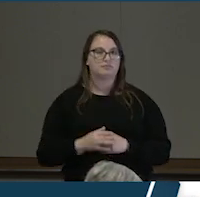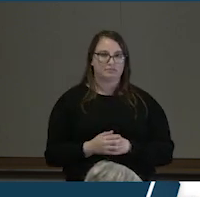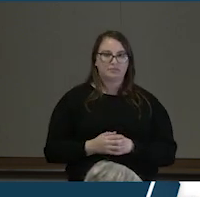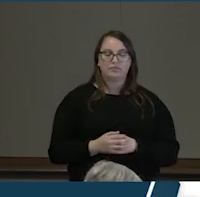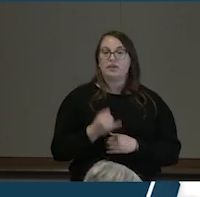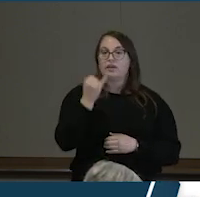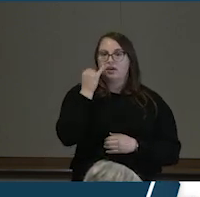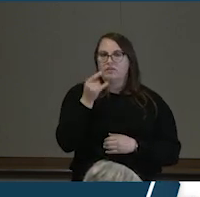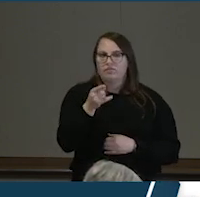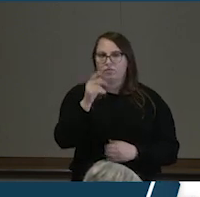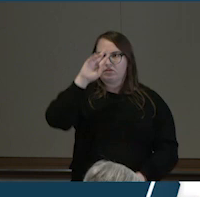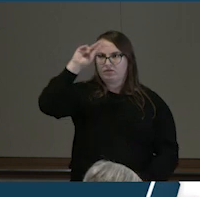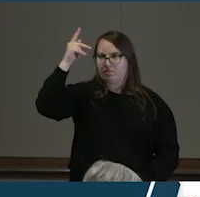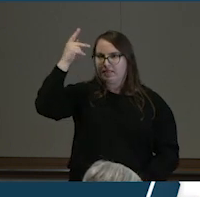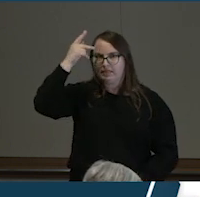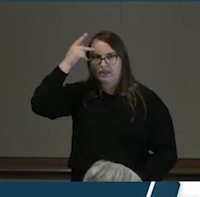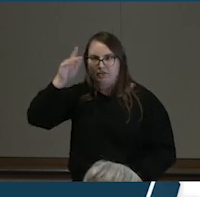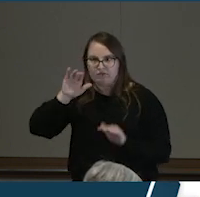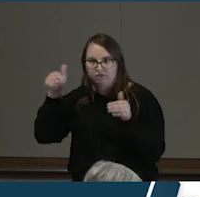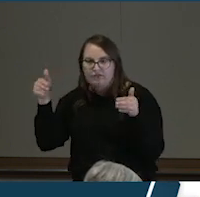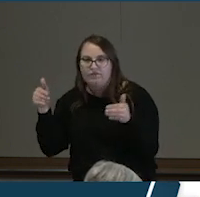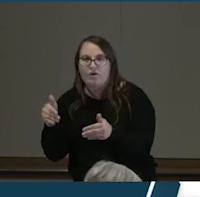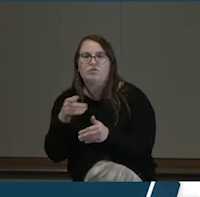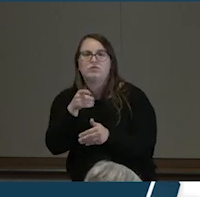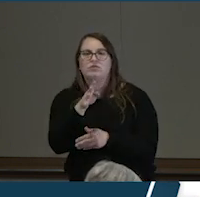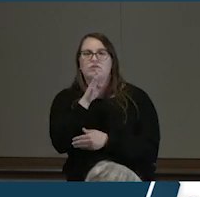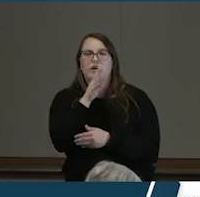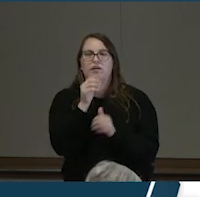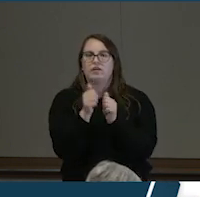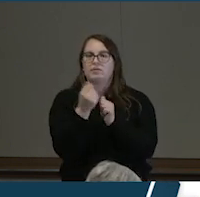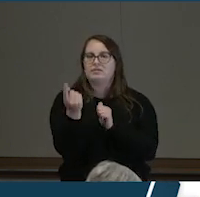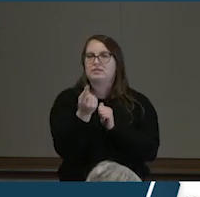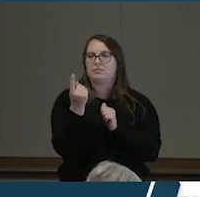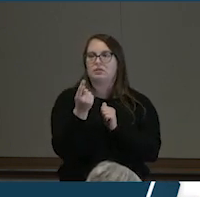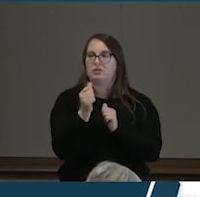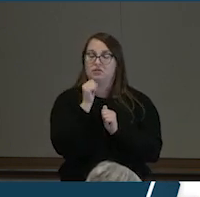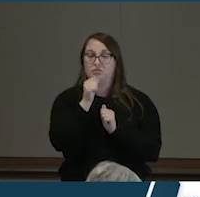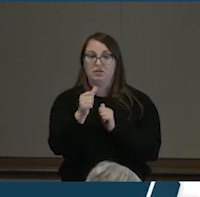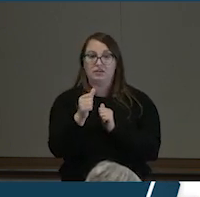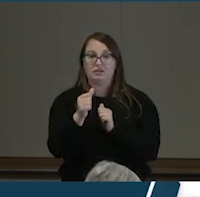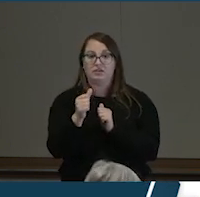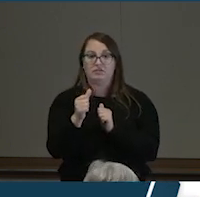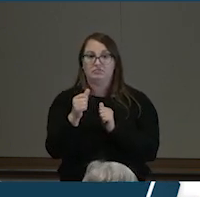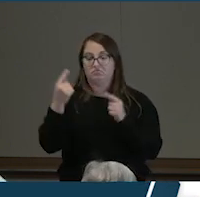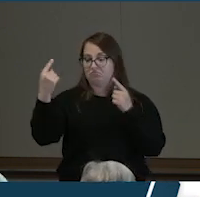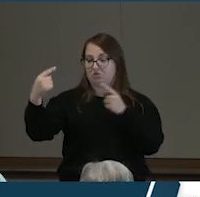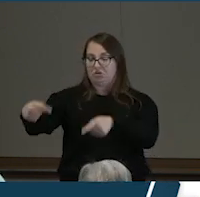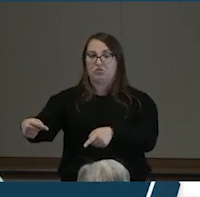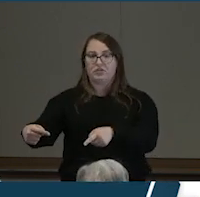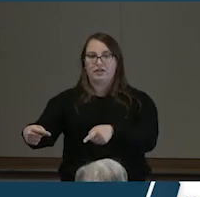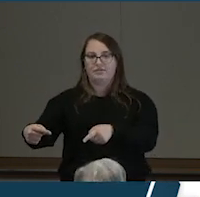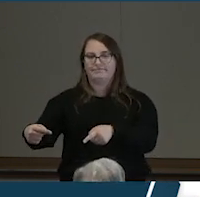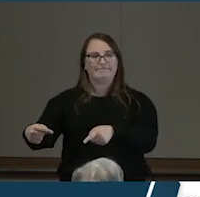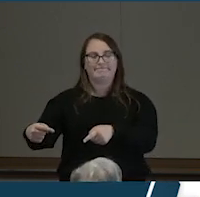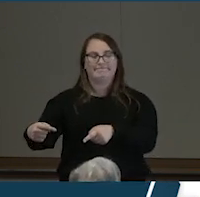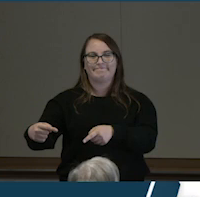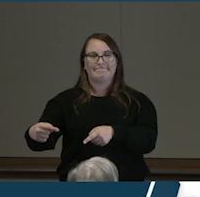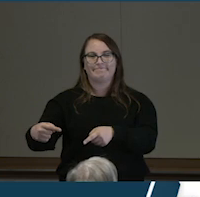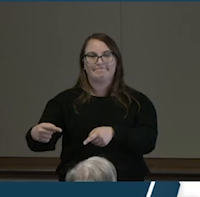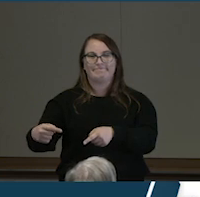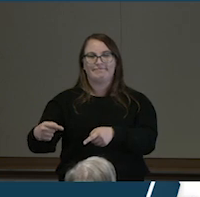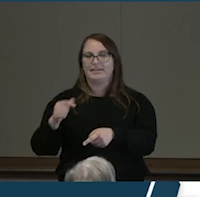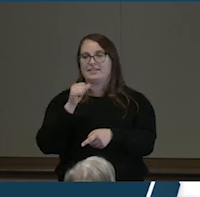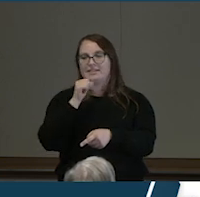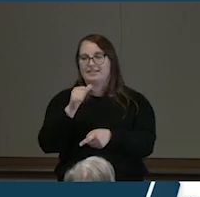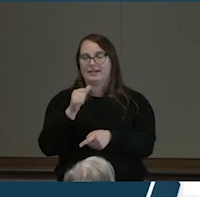politically charged and you're talking to someone who doesn't necessarily agree with where you stand, you're done. They will not,